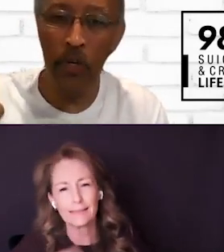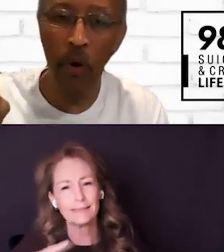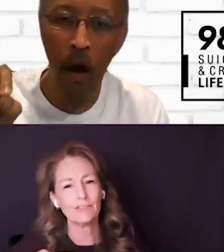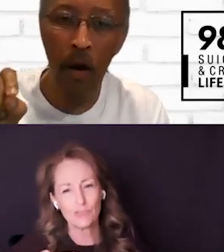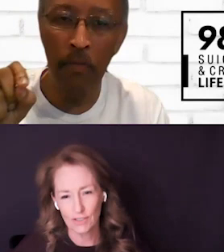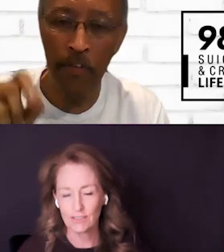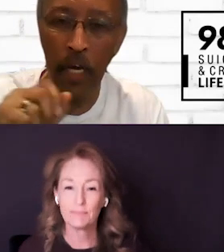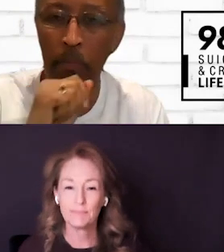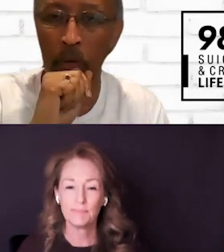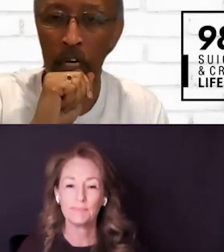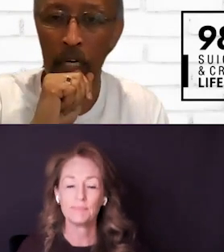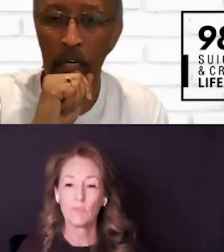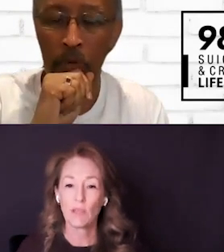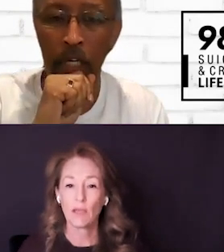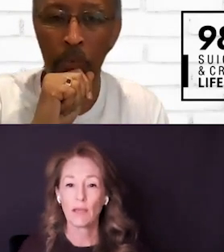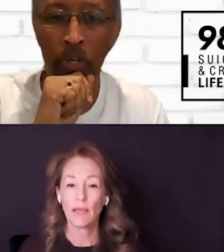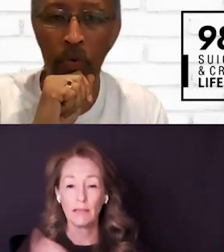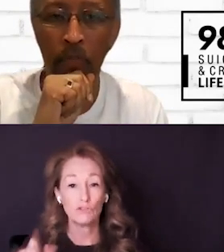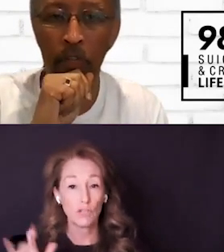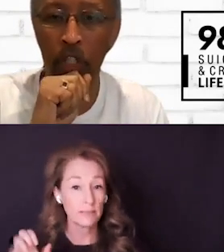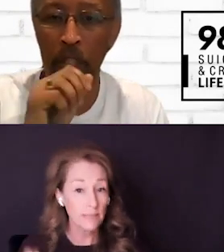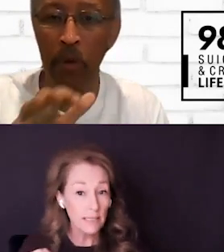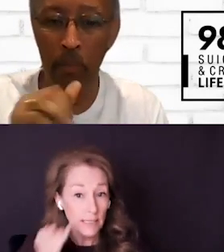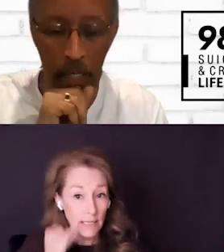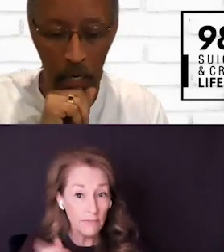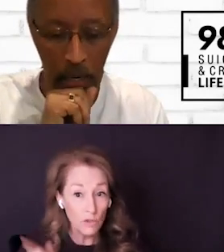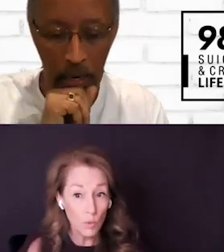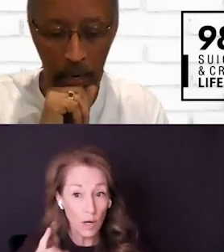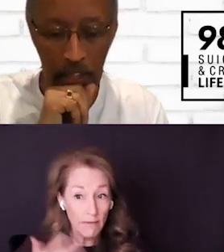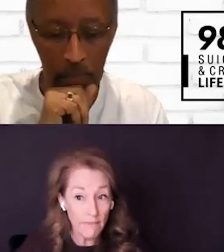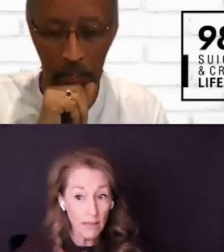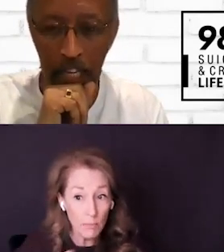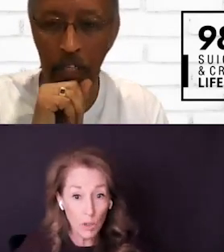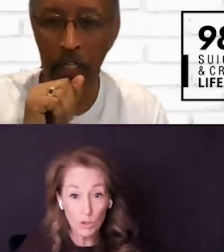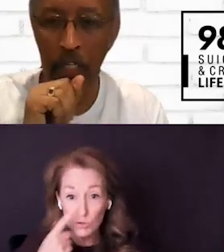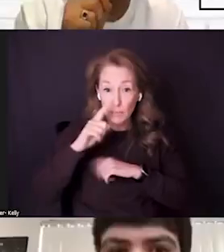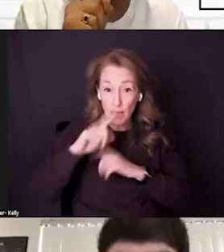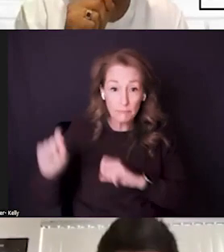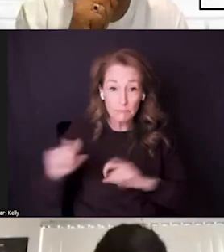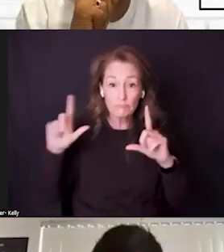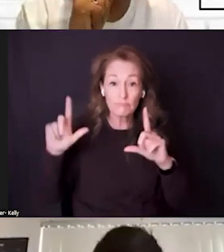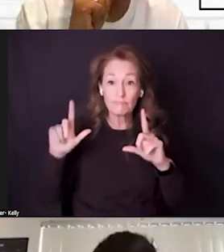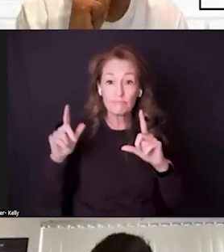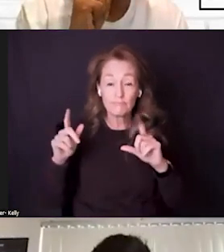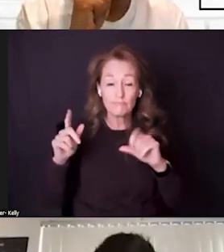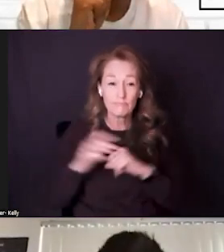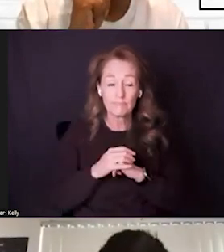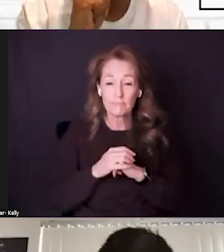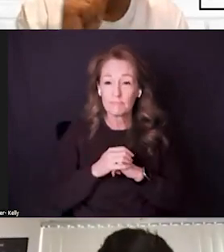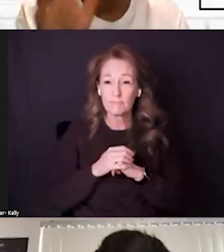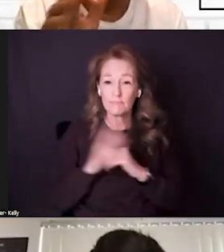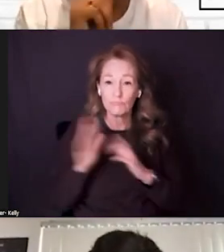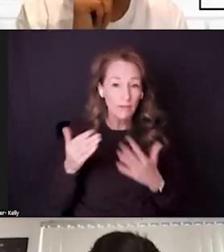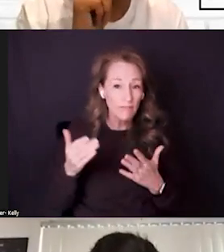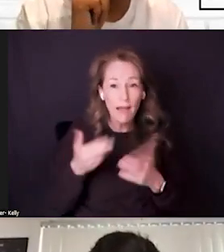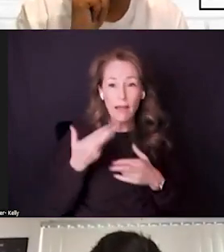if you are available, we could pull you in for just a moment to maybe give a short comment